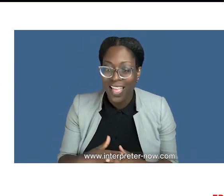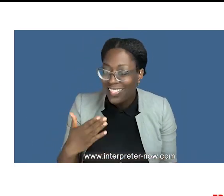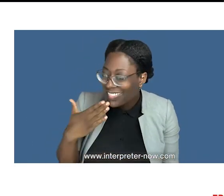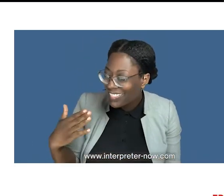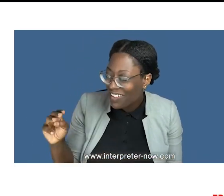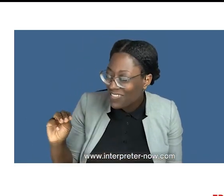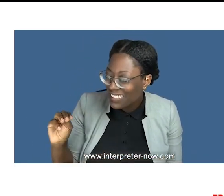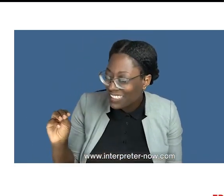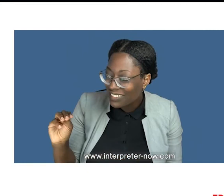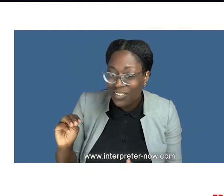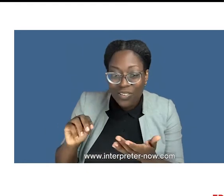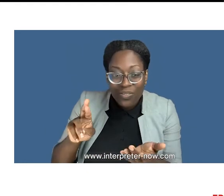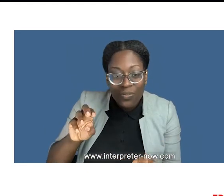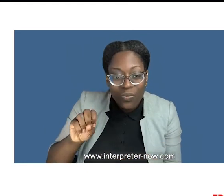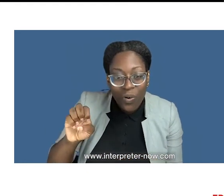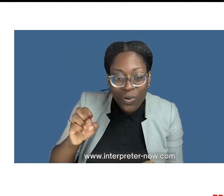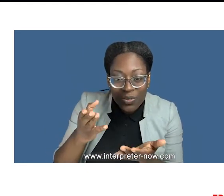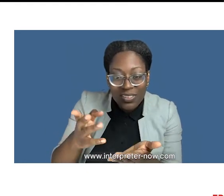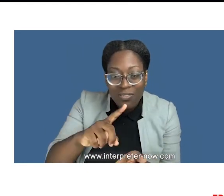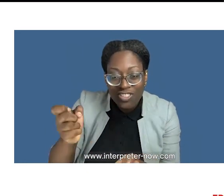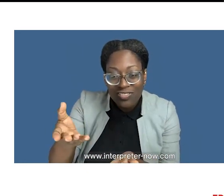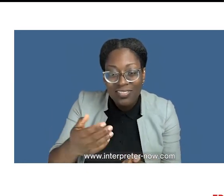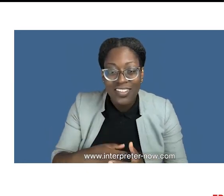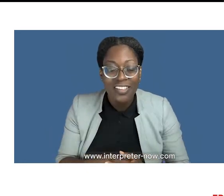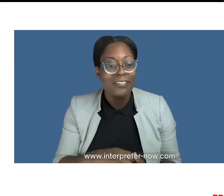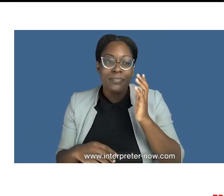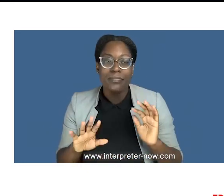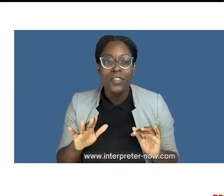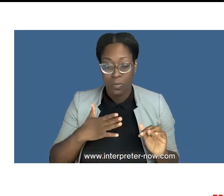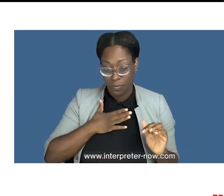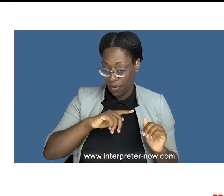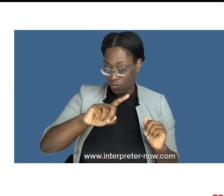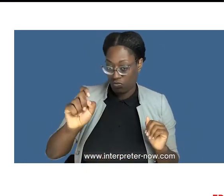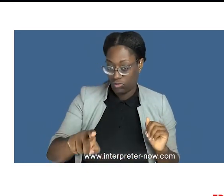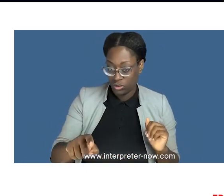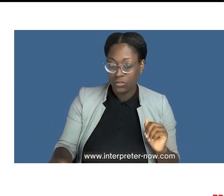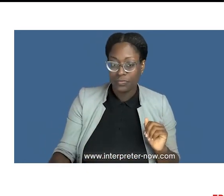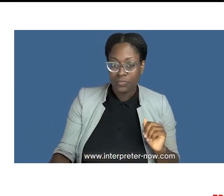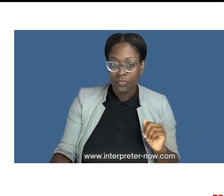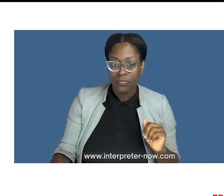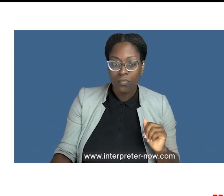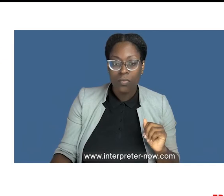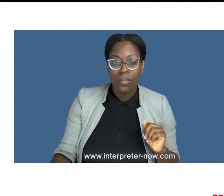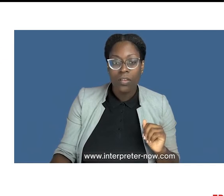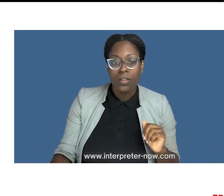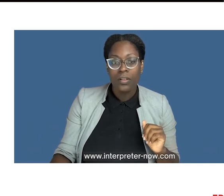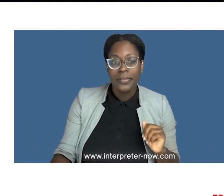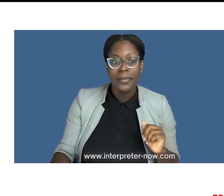Thank you, Melinda. I see that Ross has a question, so I'll hand it to you, Ross. Yeah, so I guess a question I have